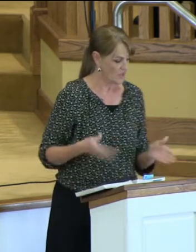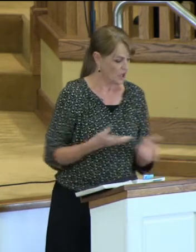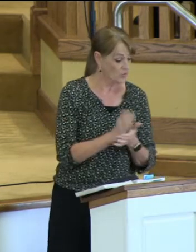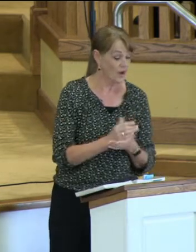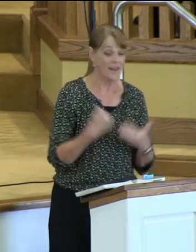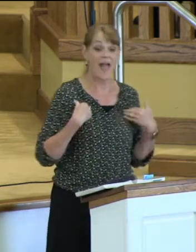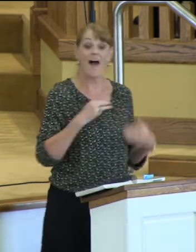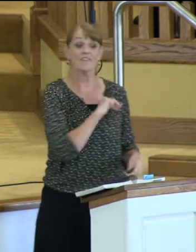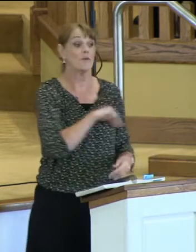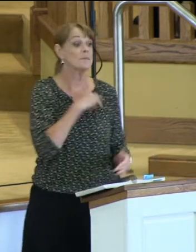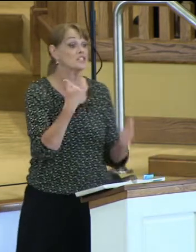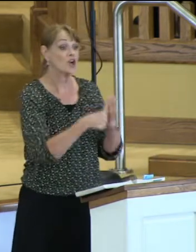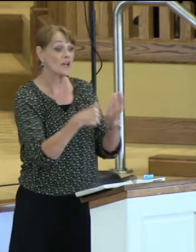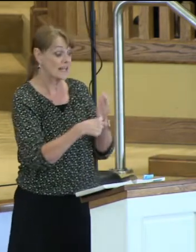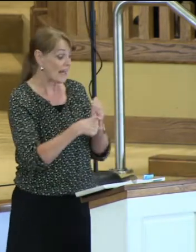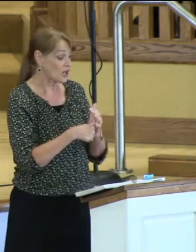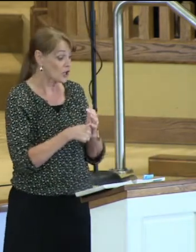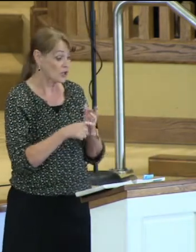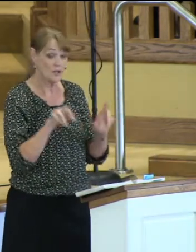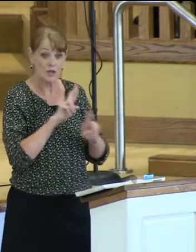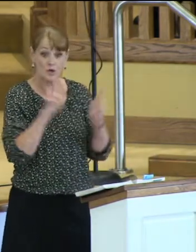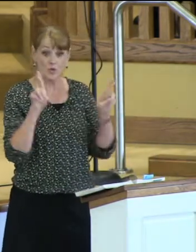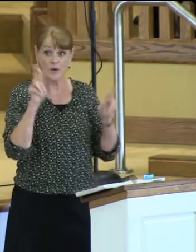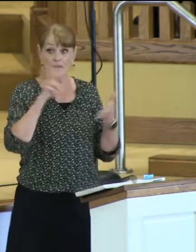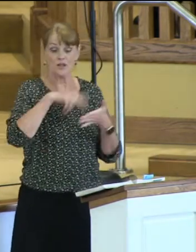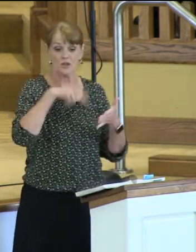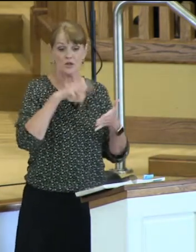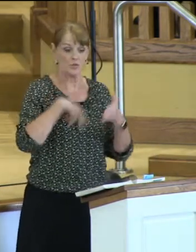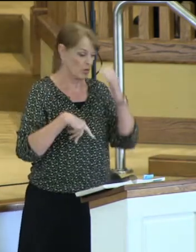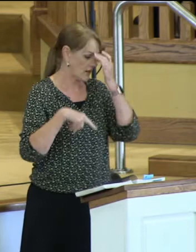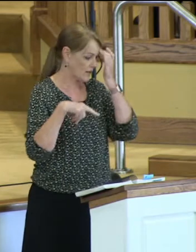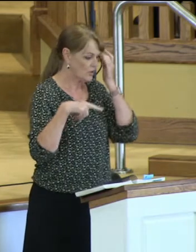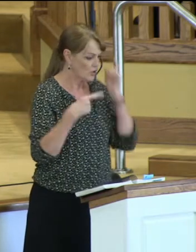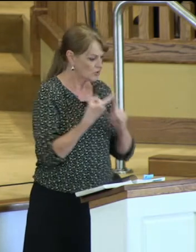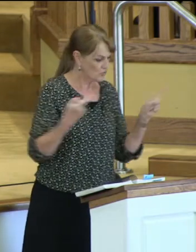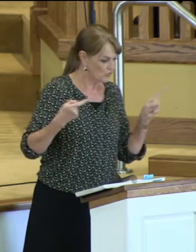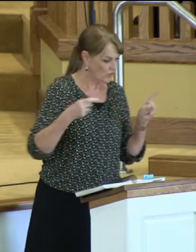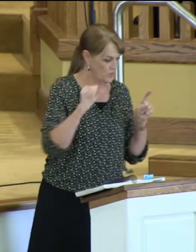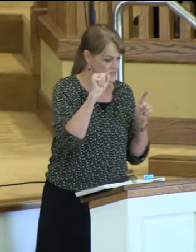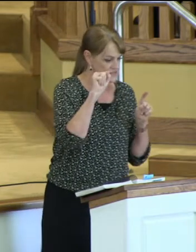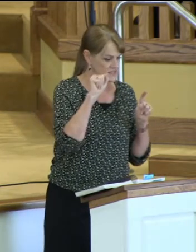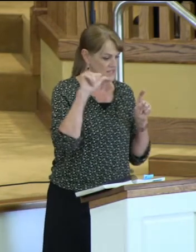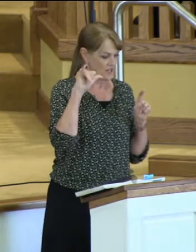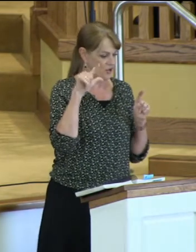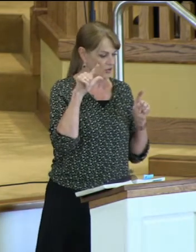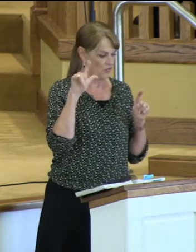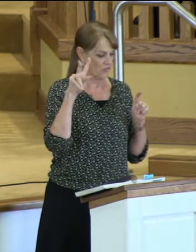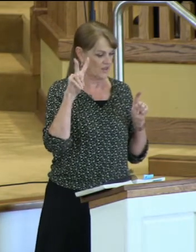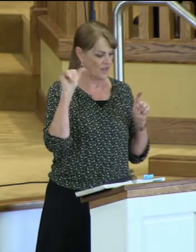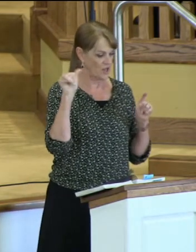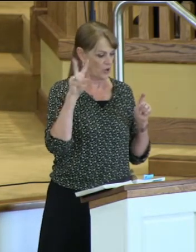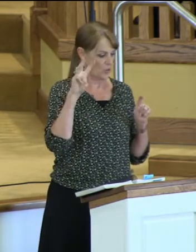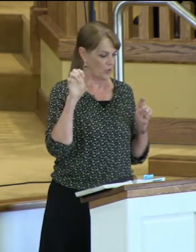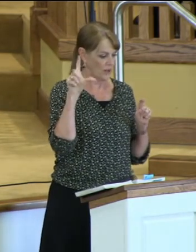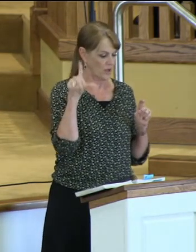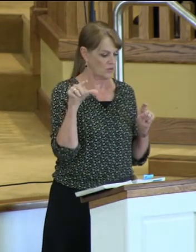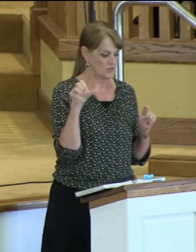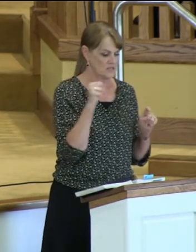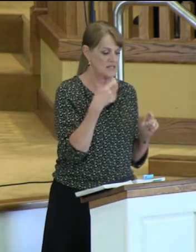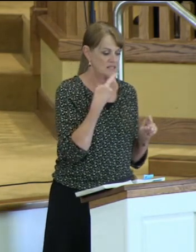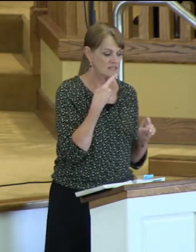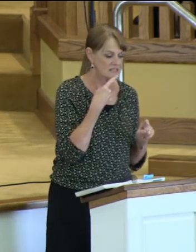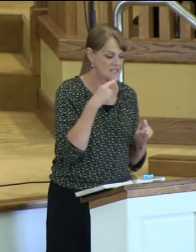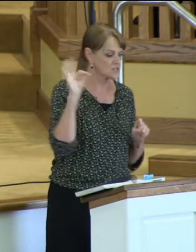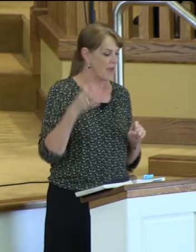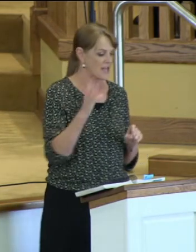Alrighty, if you have your missionary letter, go ahead and get that out. This missionary letter comes from Sylvia Wells, and it says, "Dear Pastor Dignan and